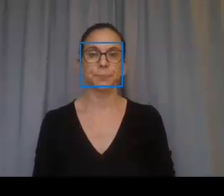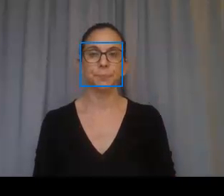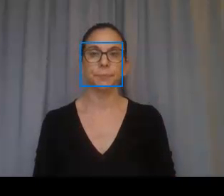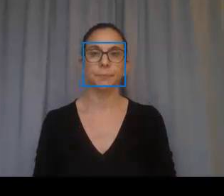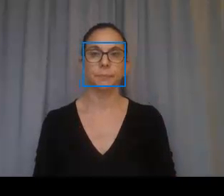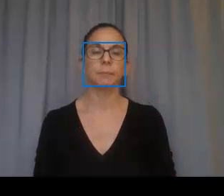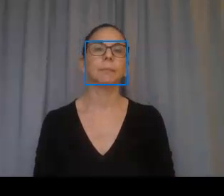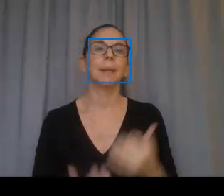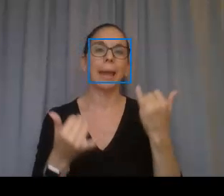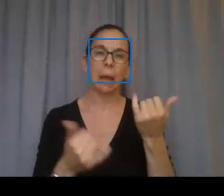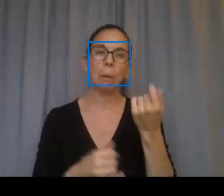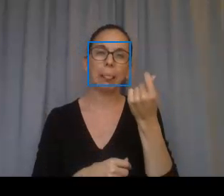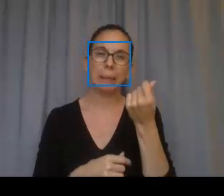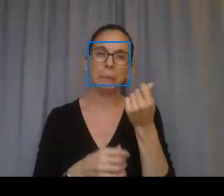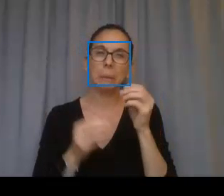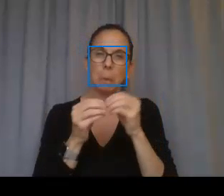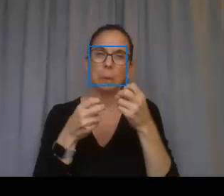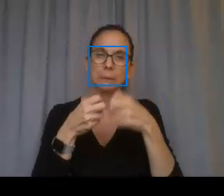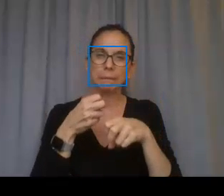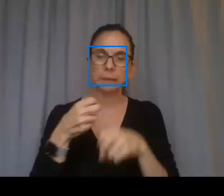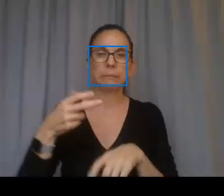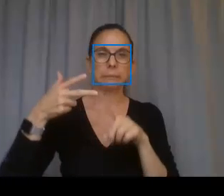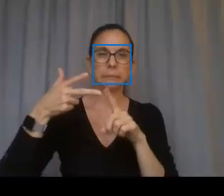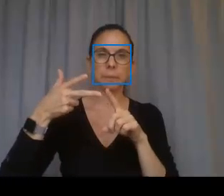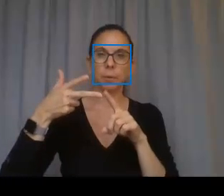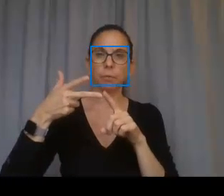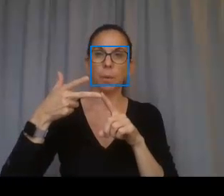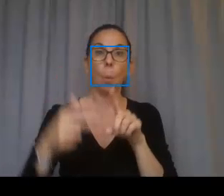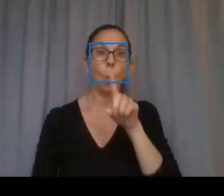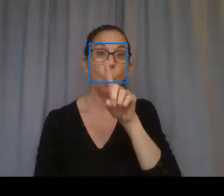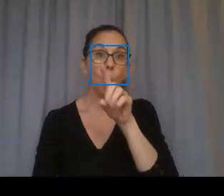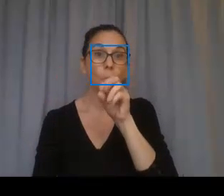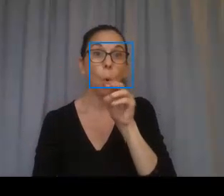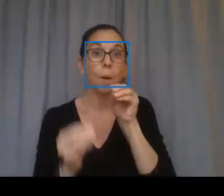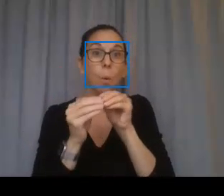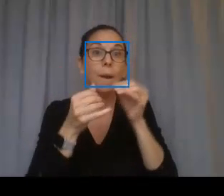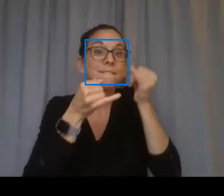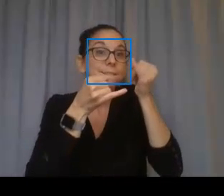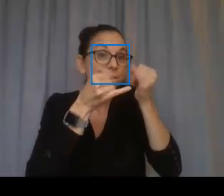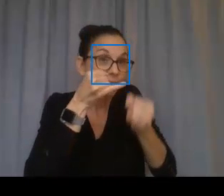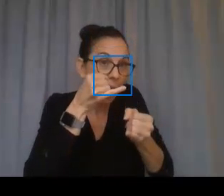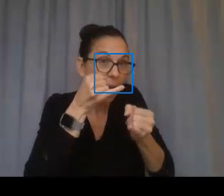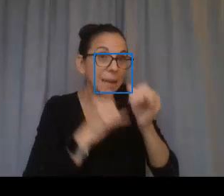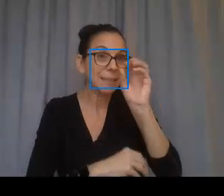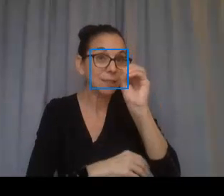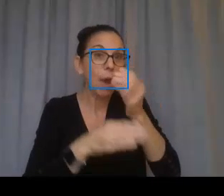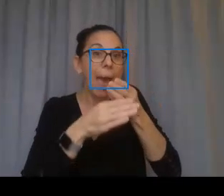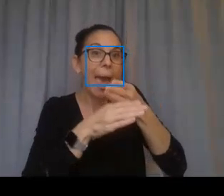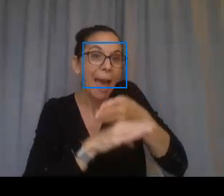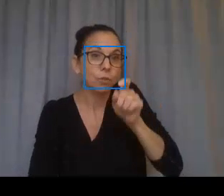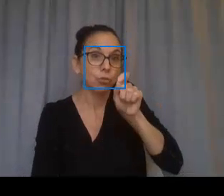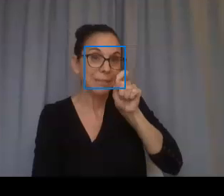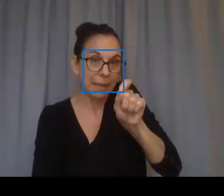This is where it gets a little trickier. Rule number 3. One or more final zeros after a